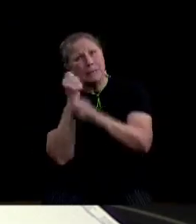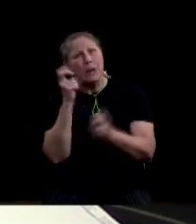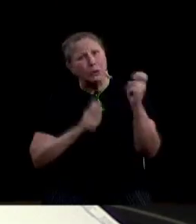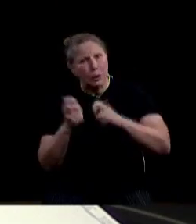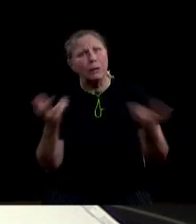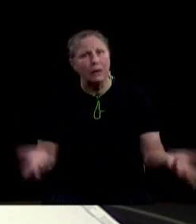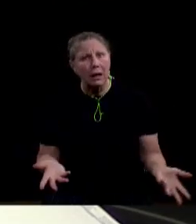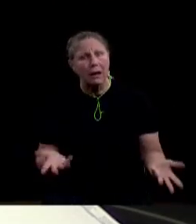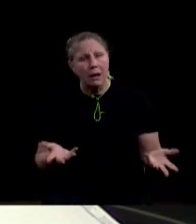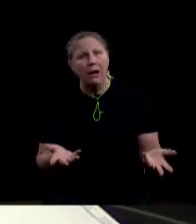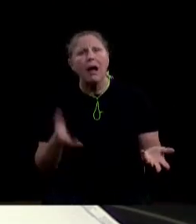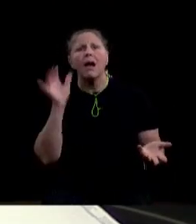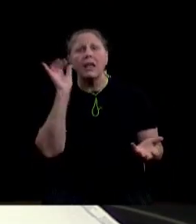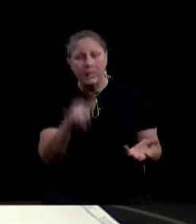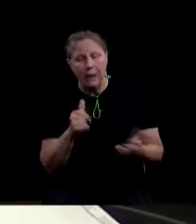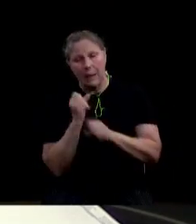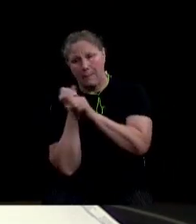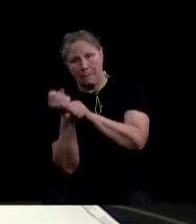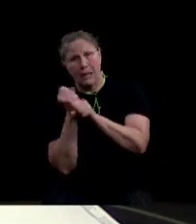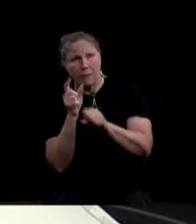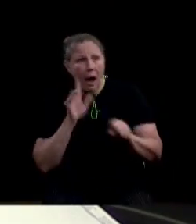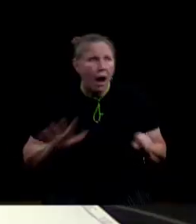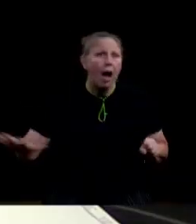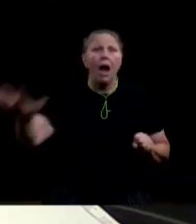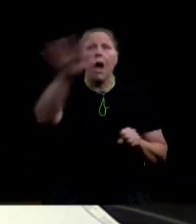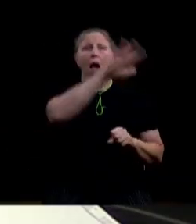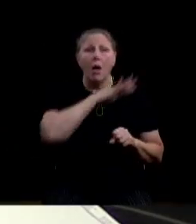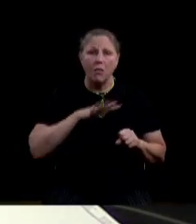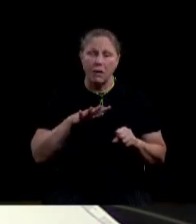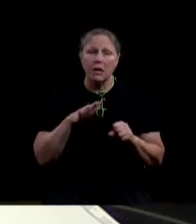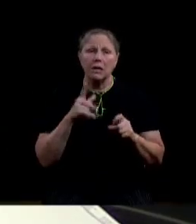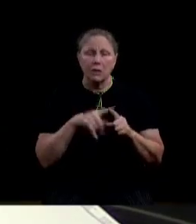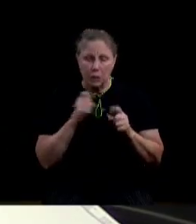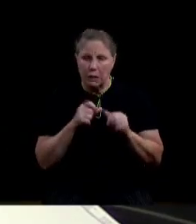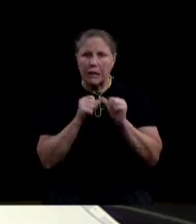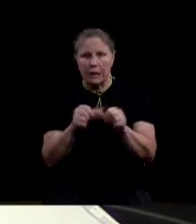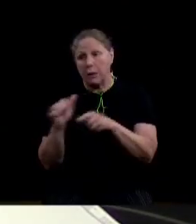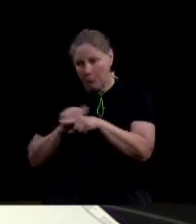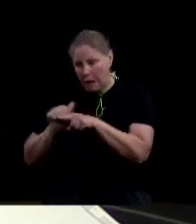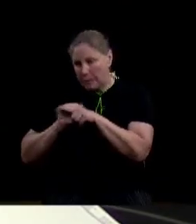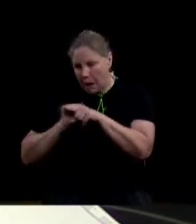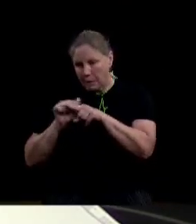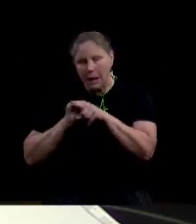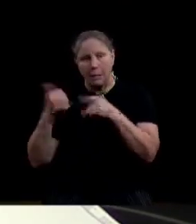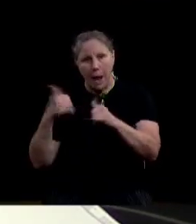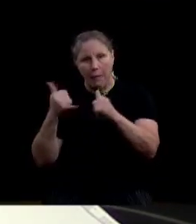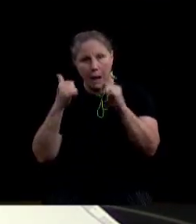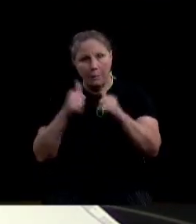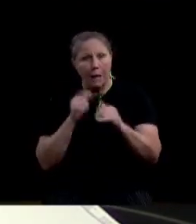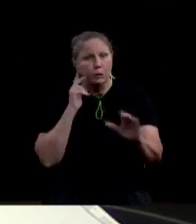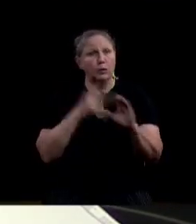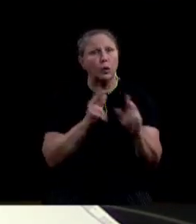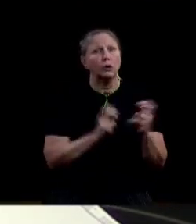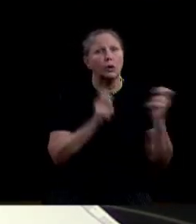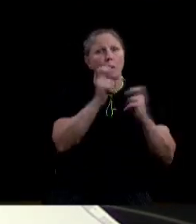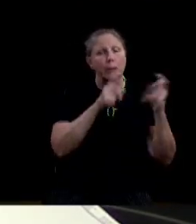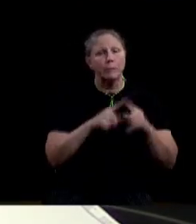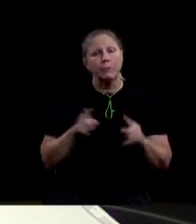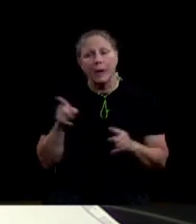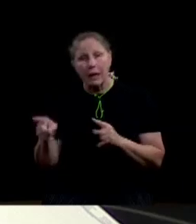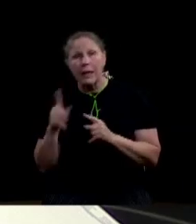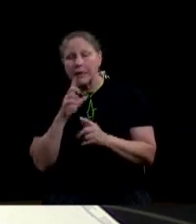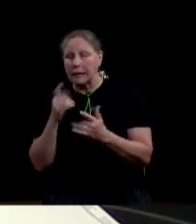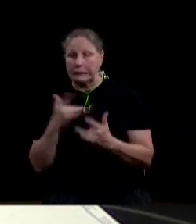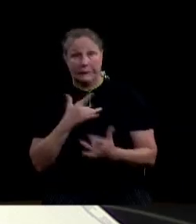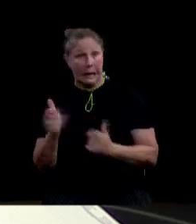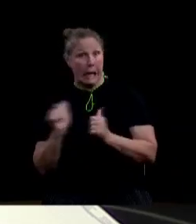around the county to continue playing during this pandemic. Their competitive nature will not allow them to sit out? Why